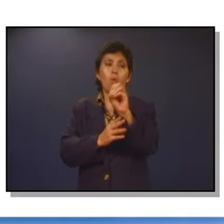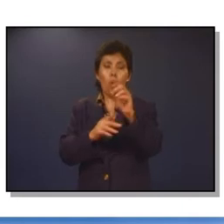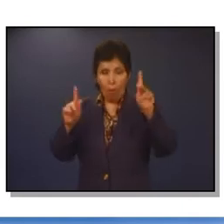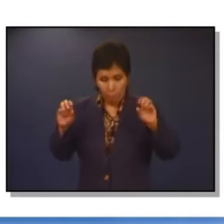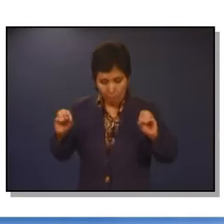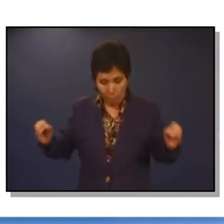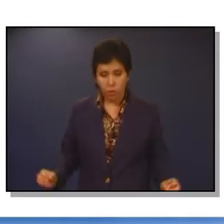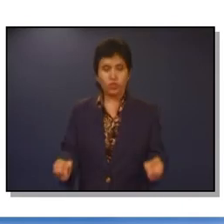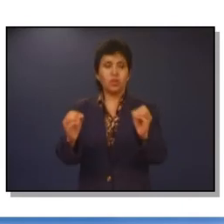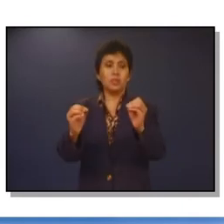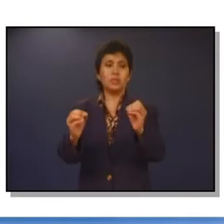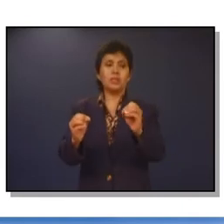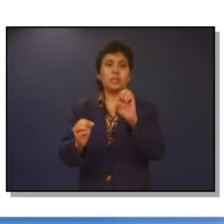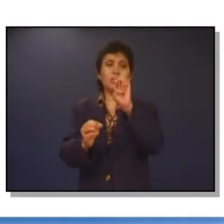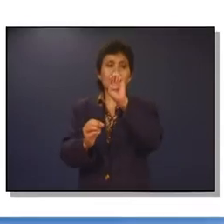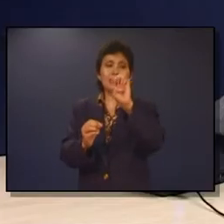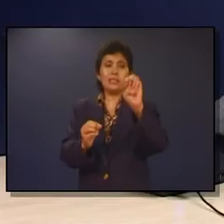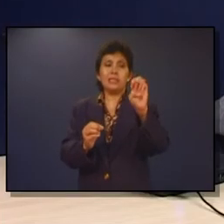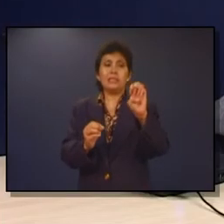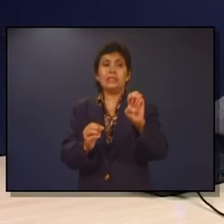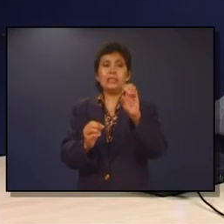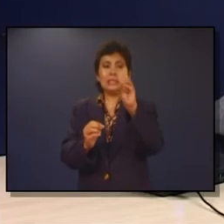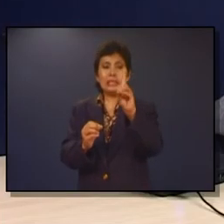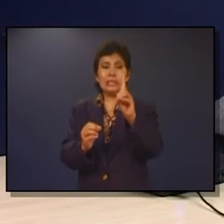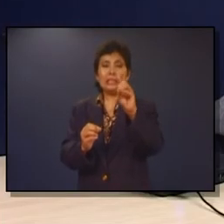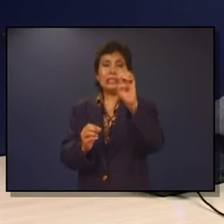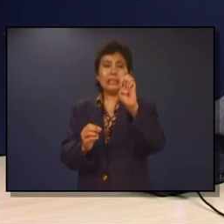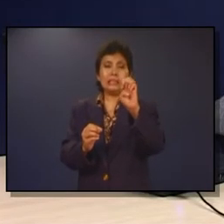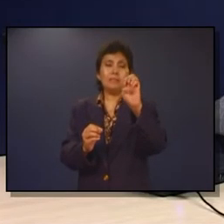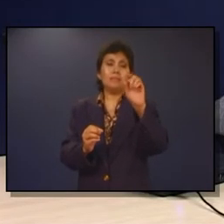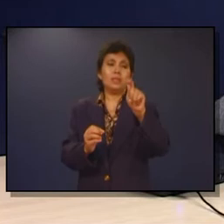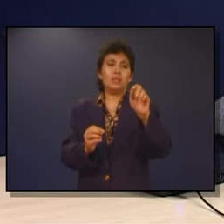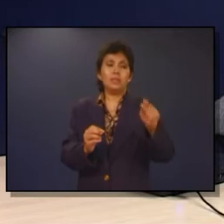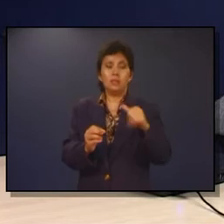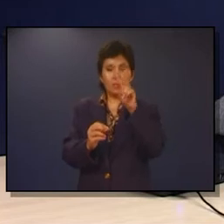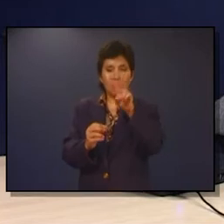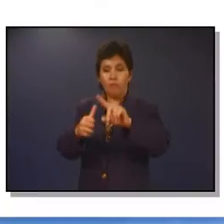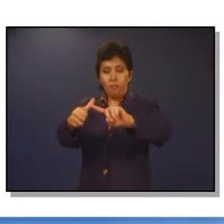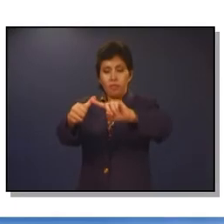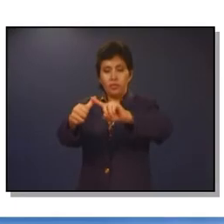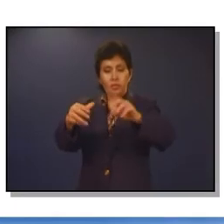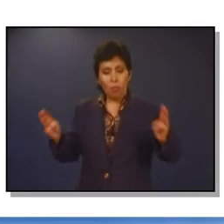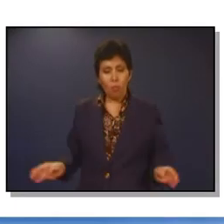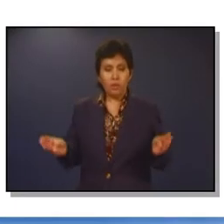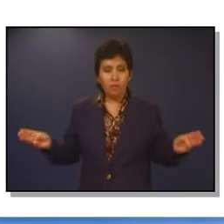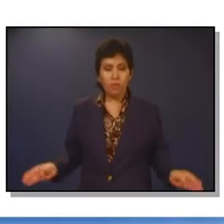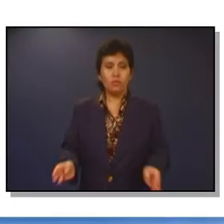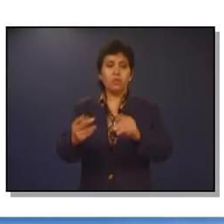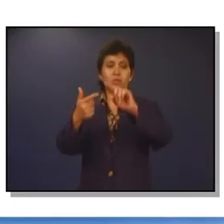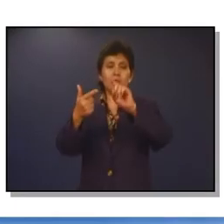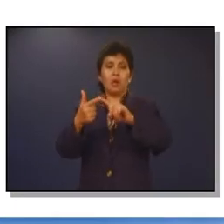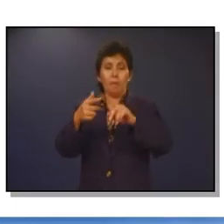opportunity, and DE means determinants. This one, it looks at two. First is motivation. The second one